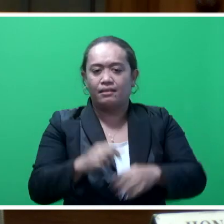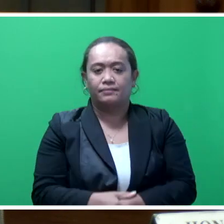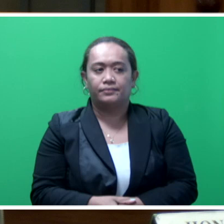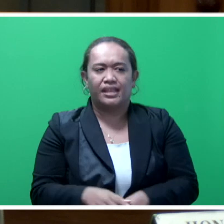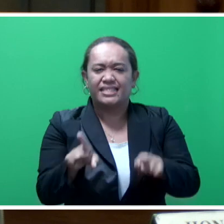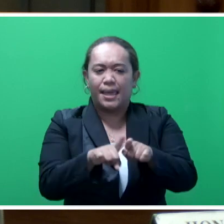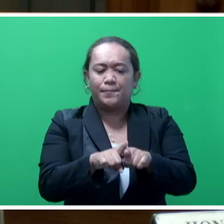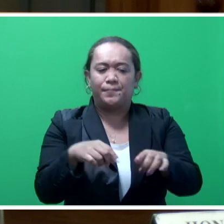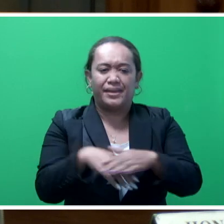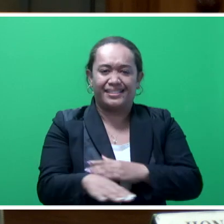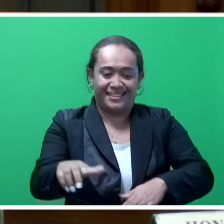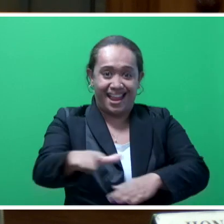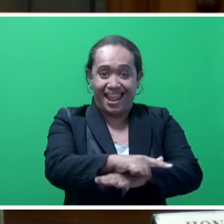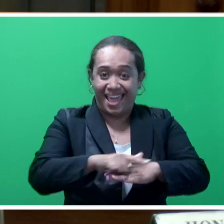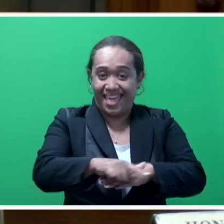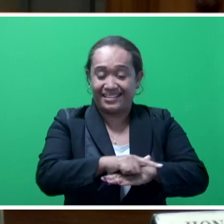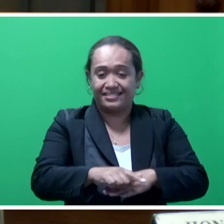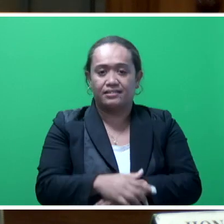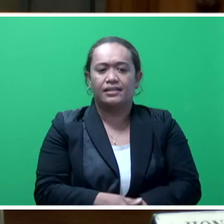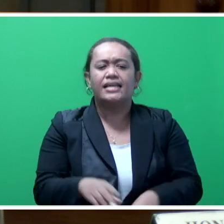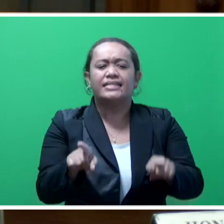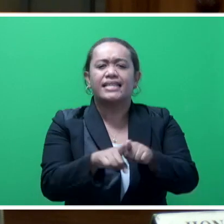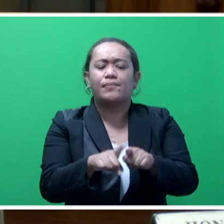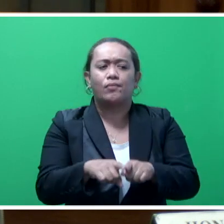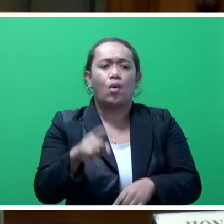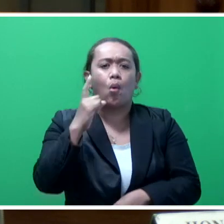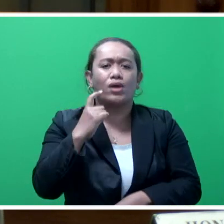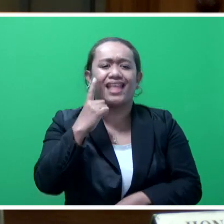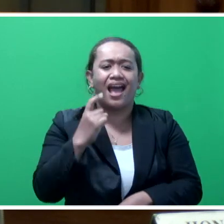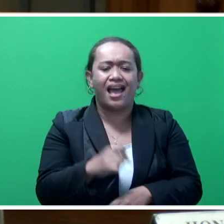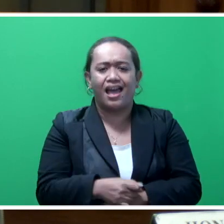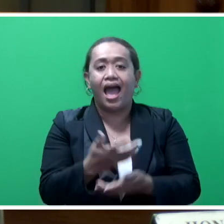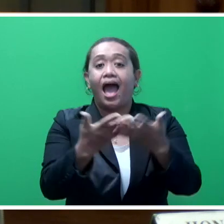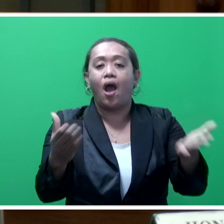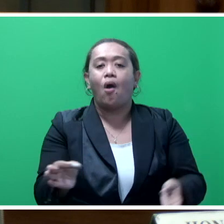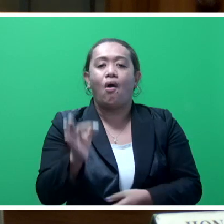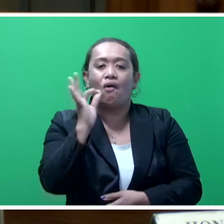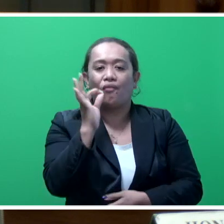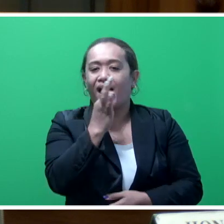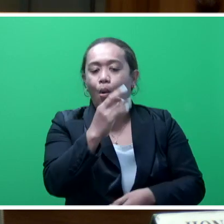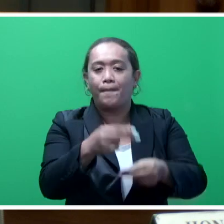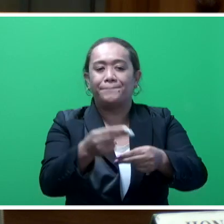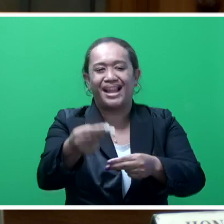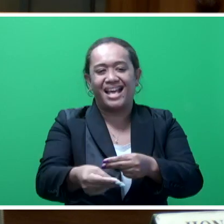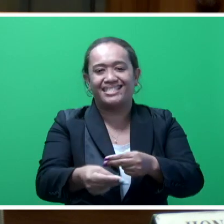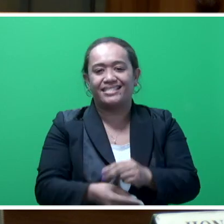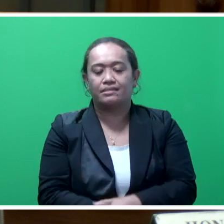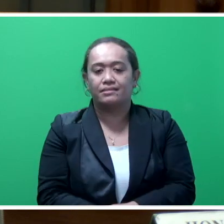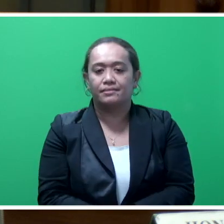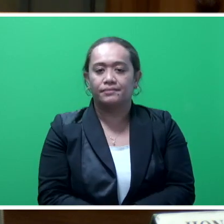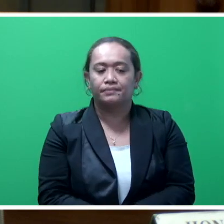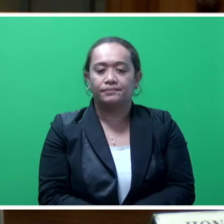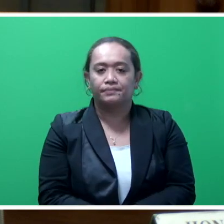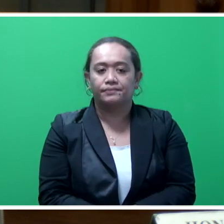groundwater lens, as well as surface water, as well as on flora and fauna. Mr. Speaker,